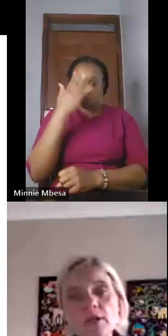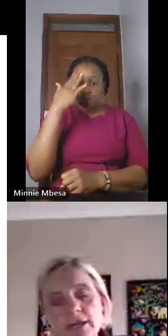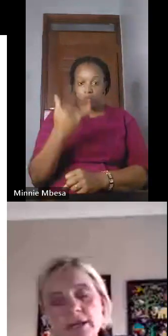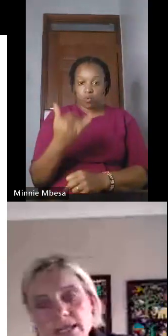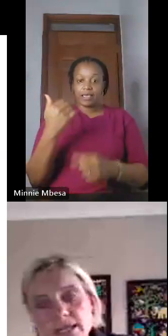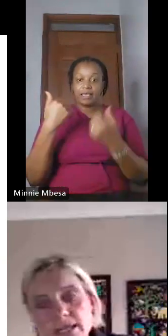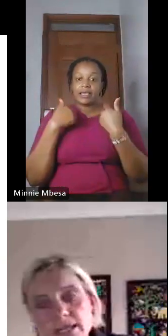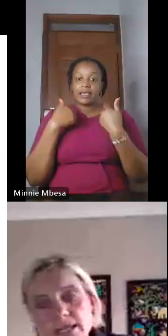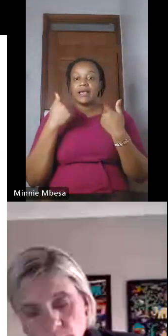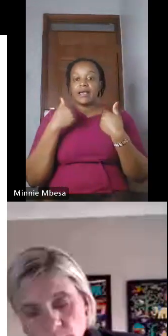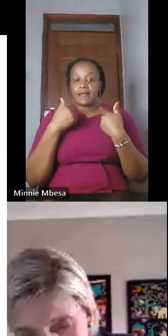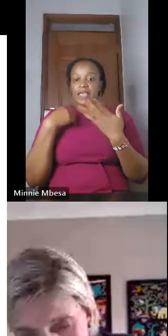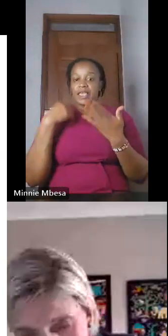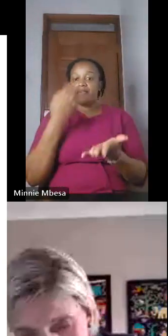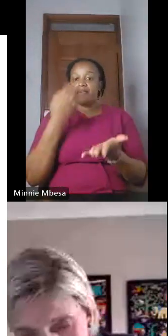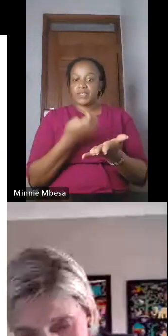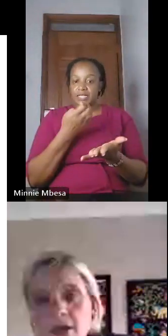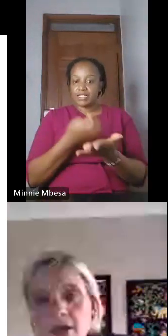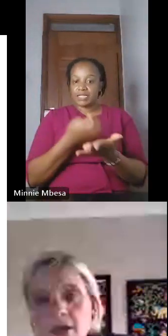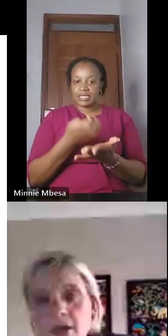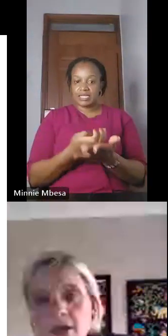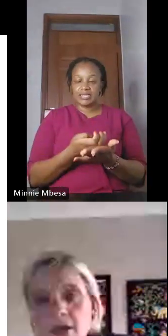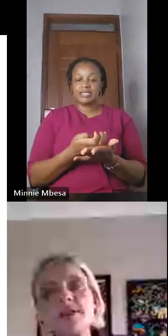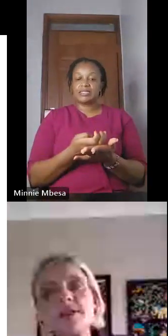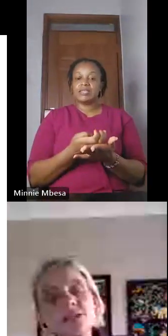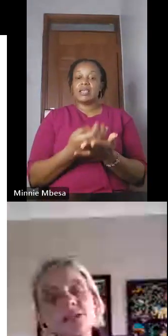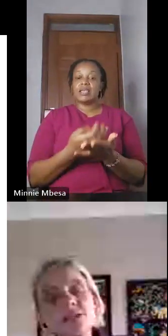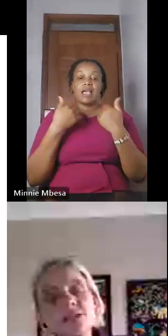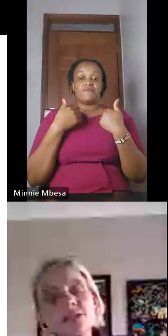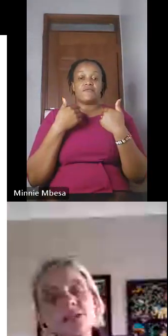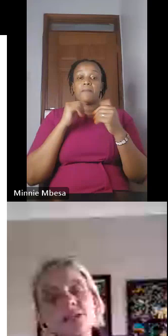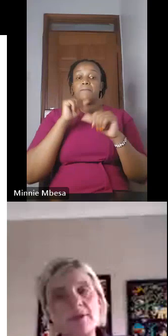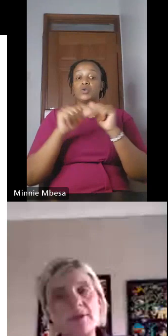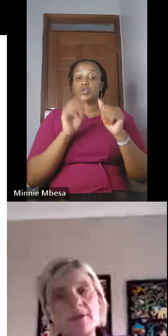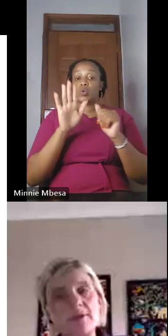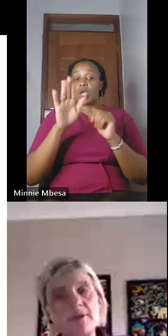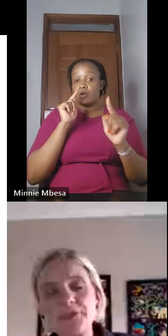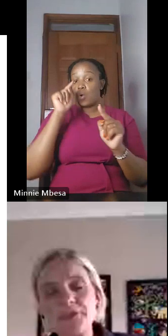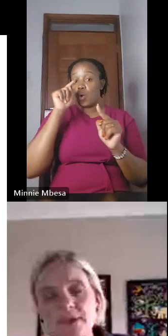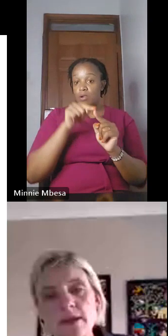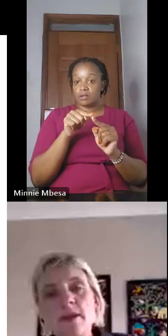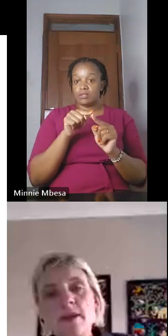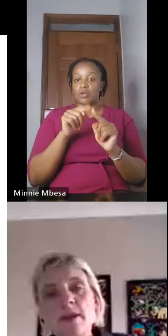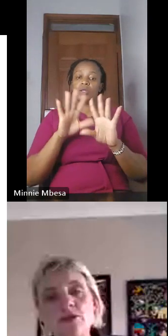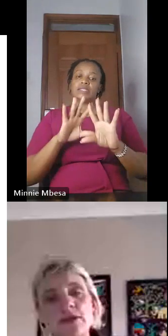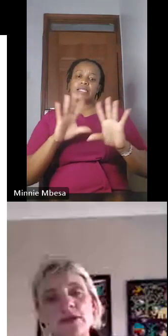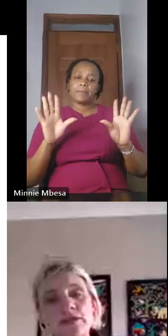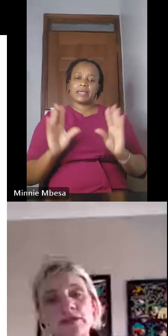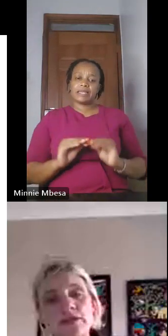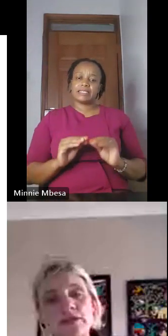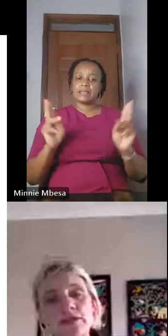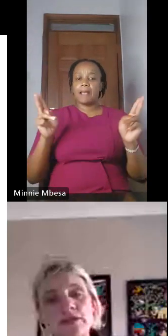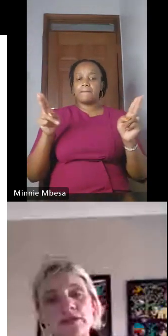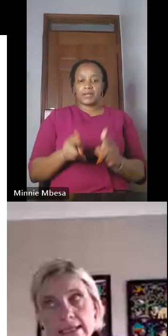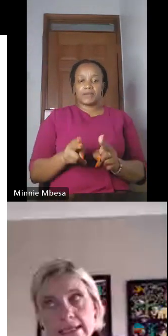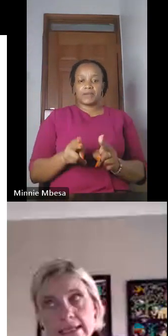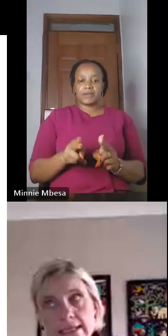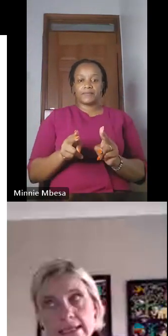substantiate what your intention will be. So, Mayoba, to just summarize very briefly, I think,